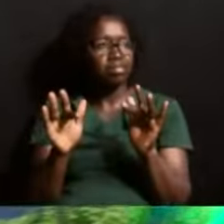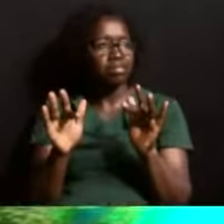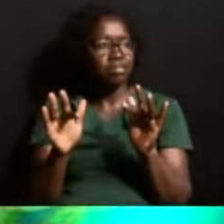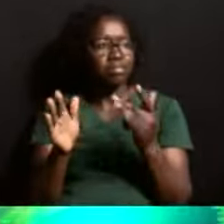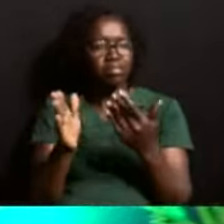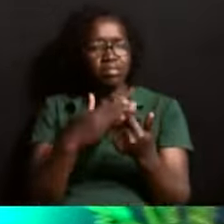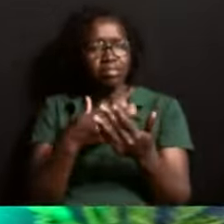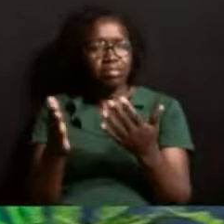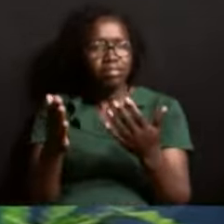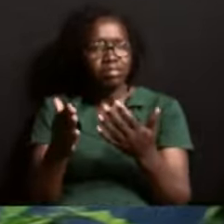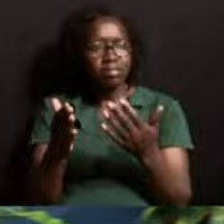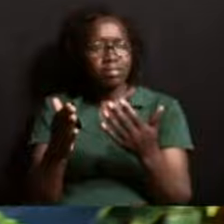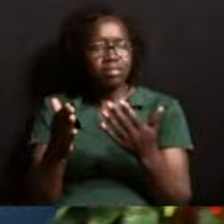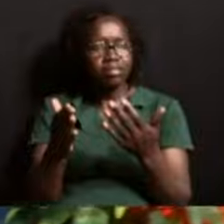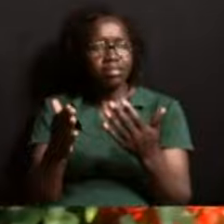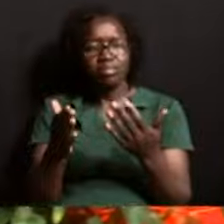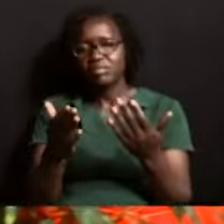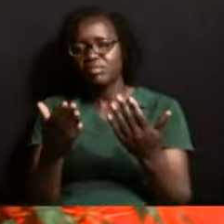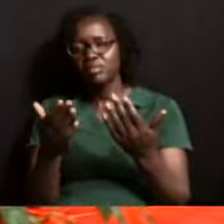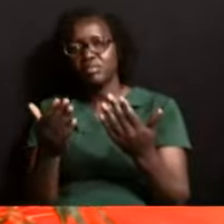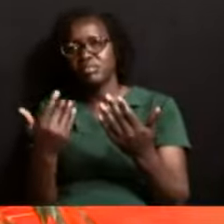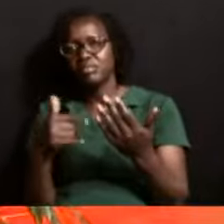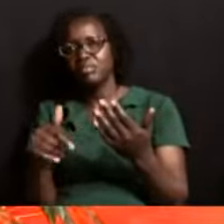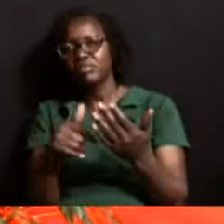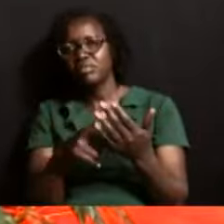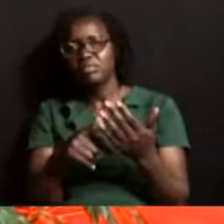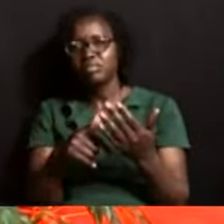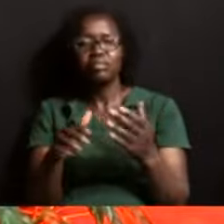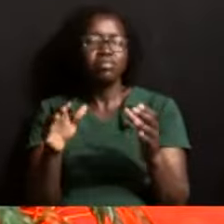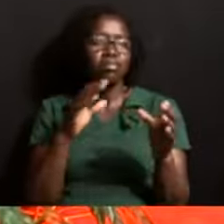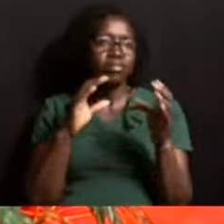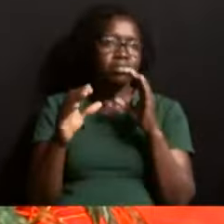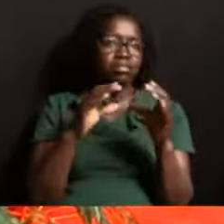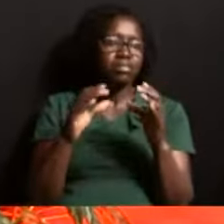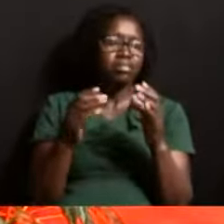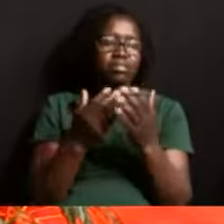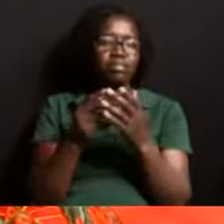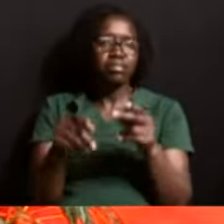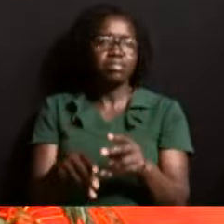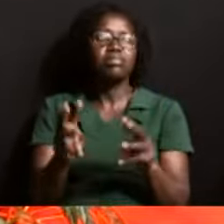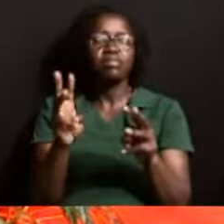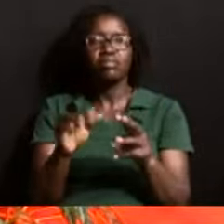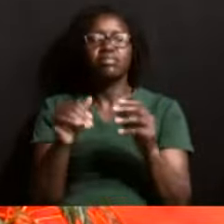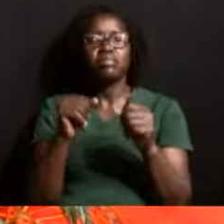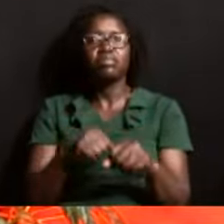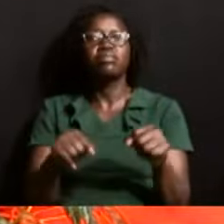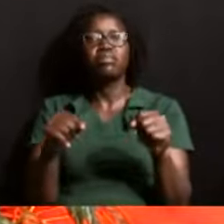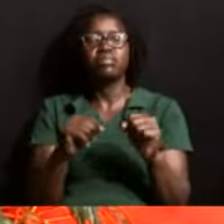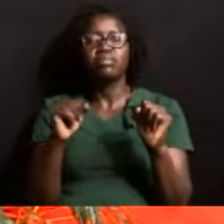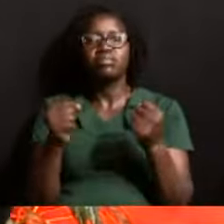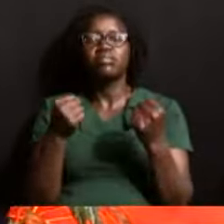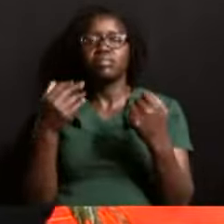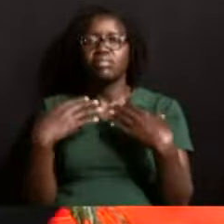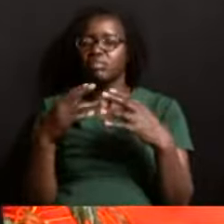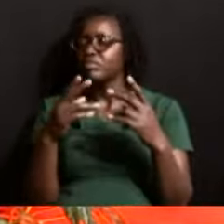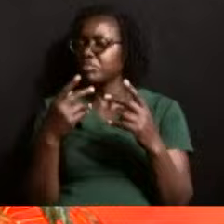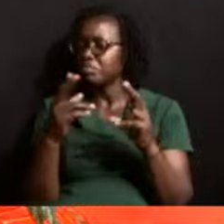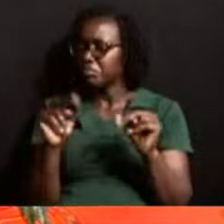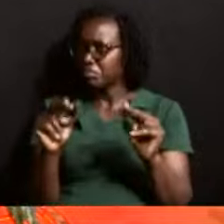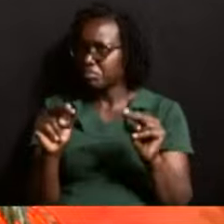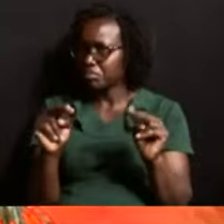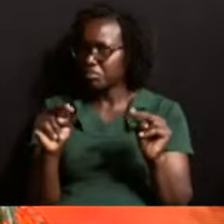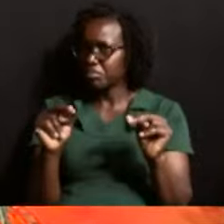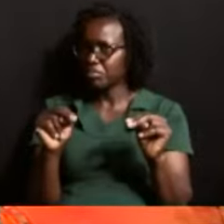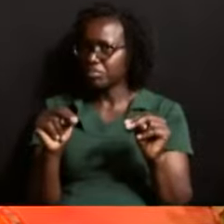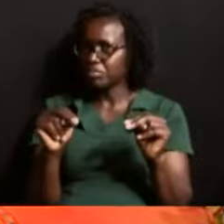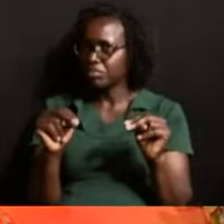We do have all the power. We, you know, can communicate in such a way that we are able to save people. But no,